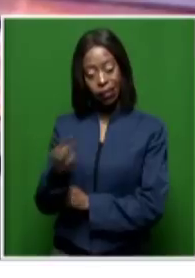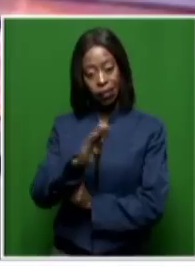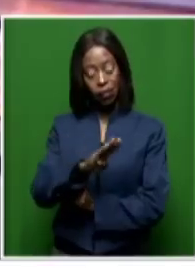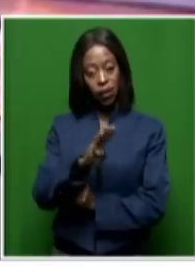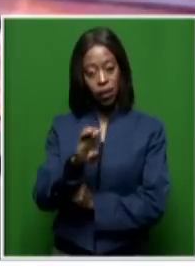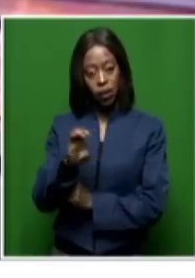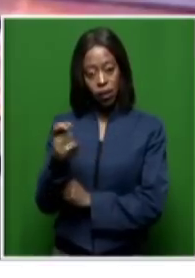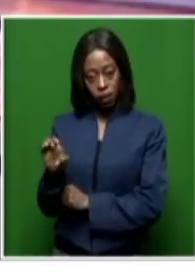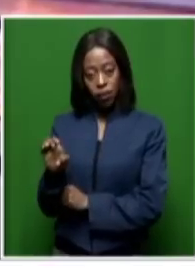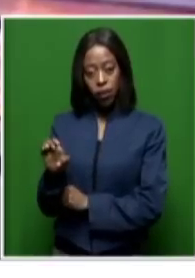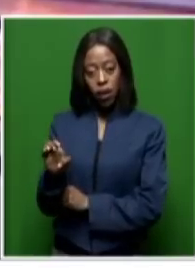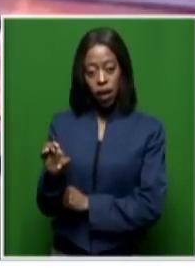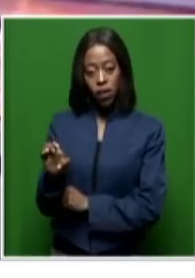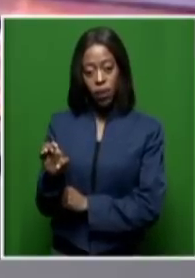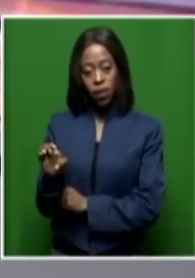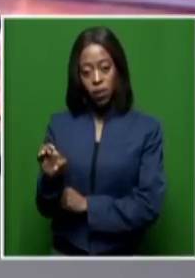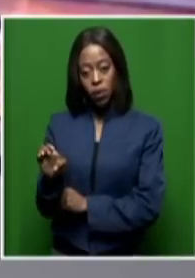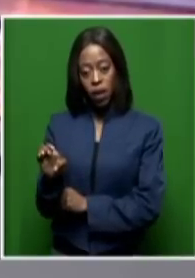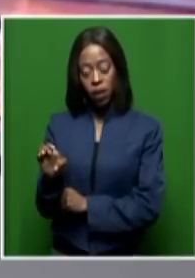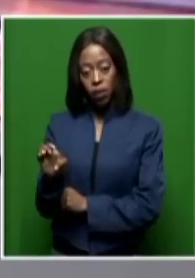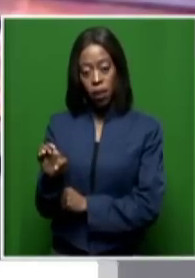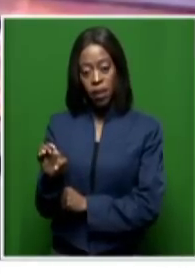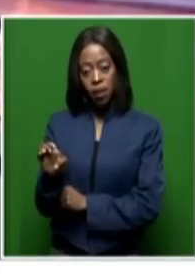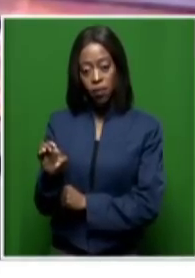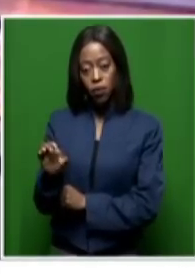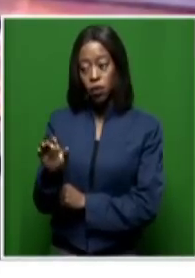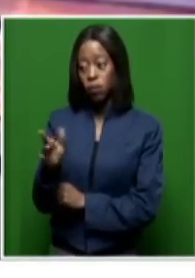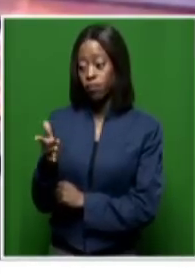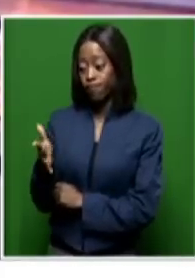was baptized by government to produce local